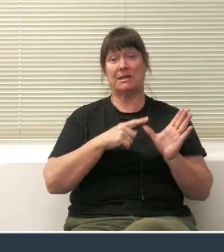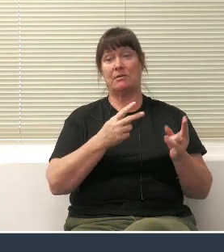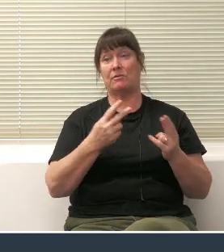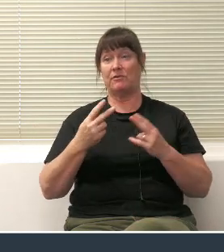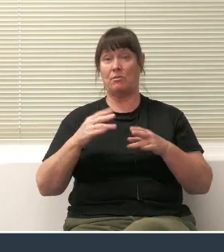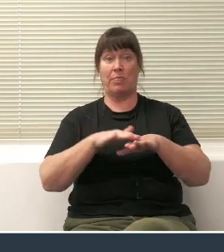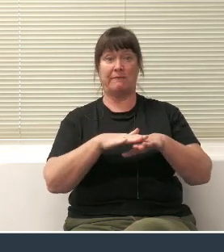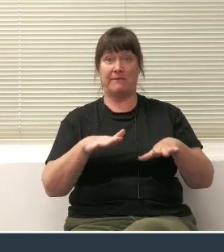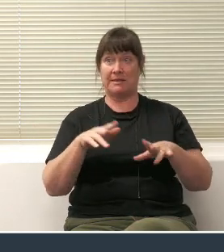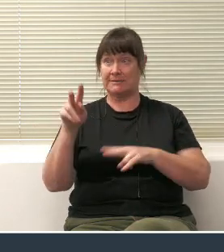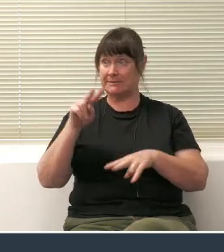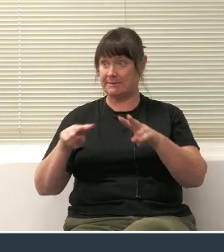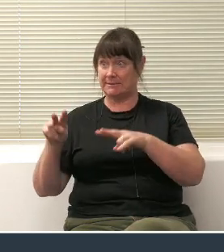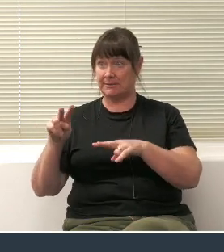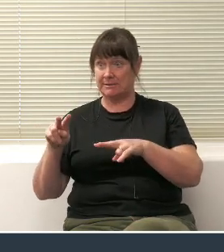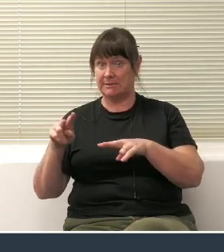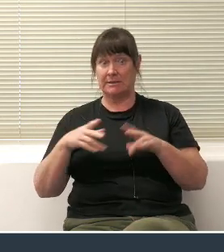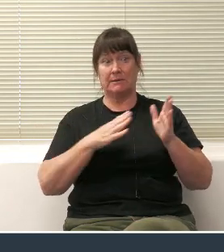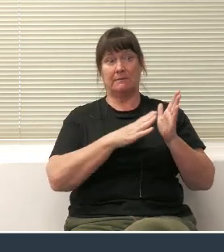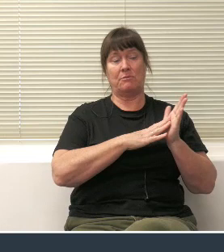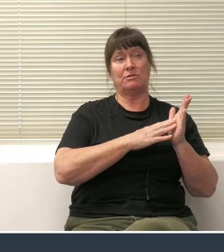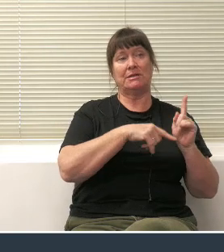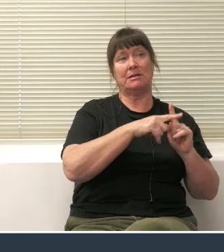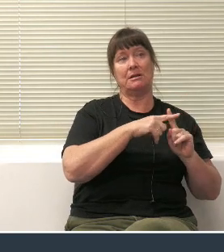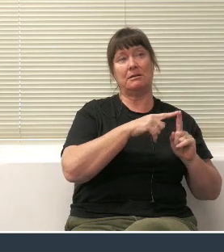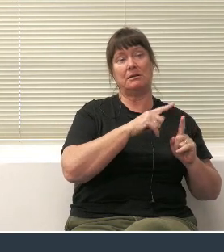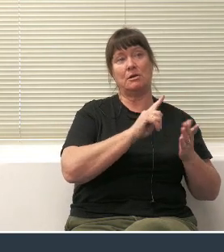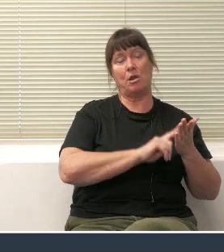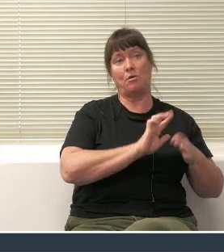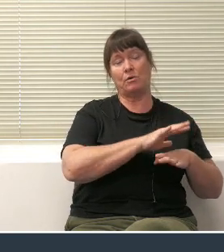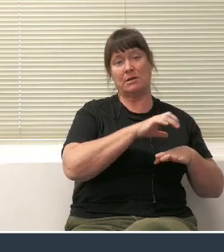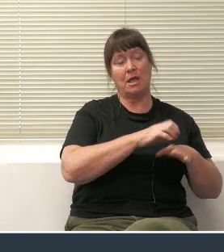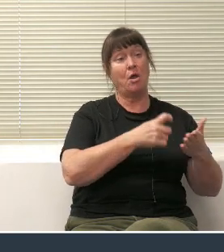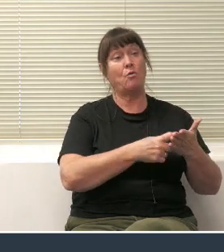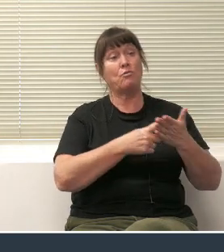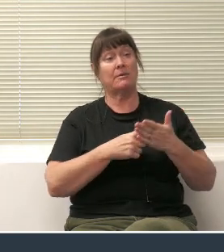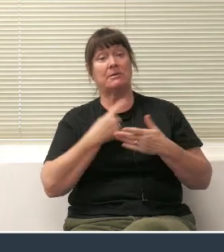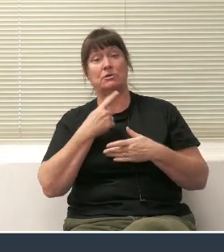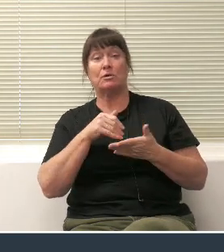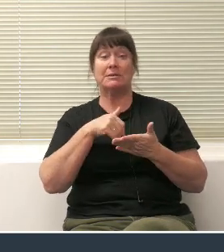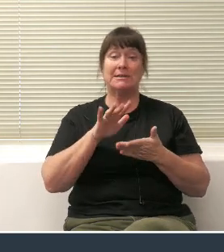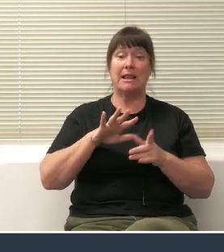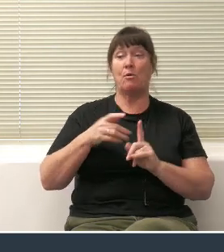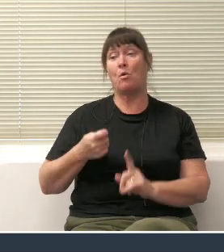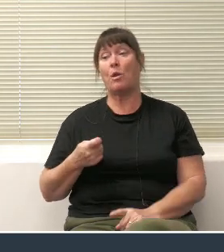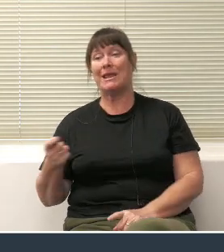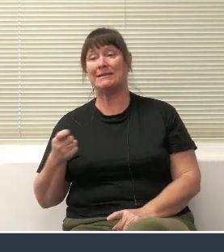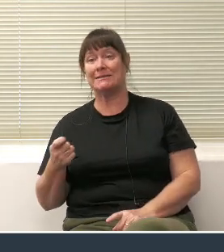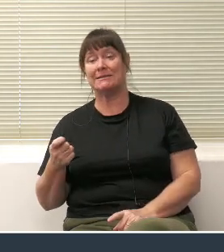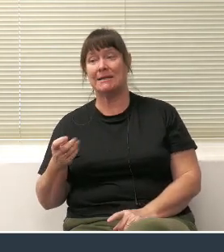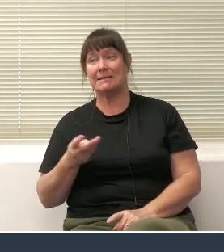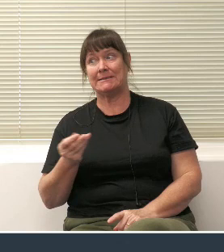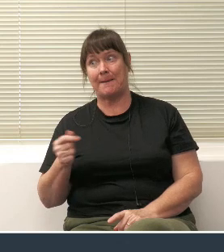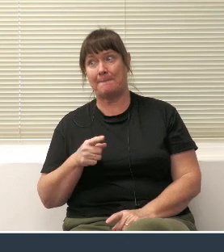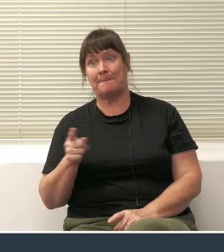the flats and Morrison Low, and the recommendations came back with either we sell or lease some of them, or we